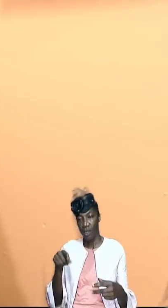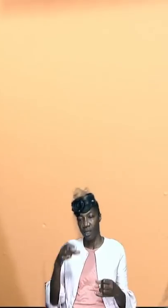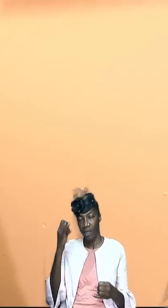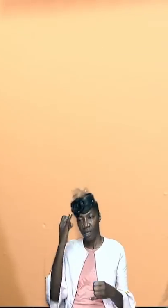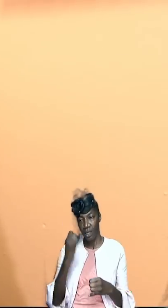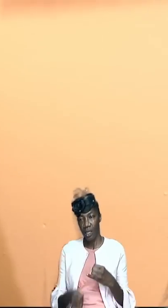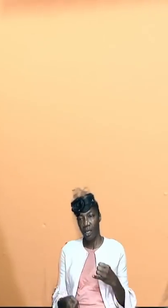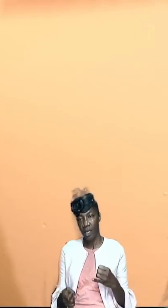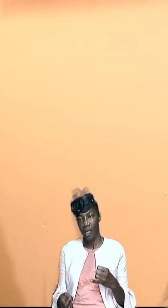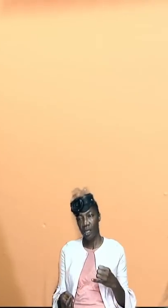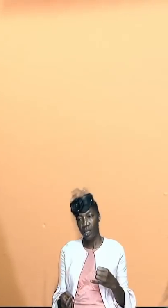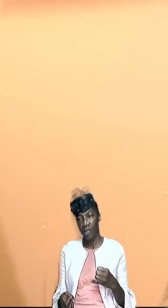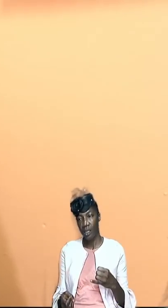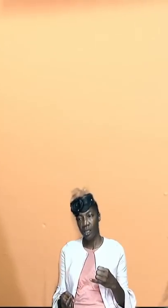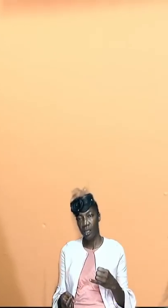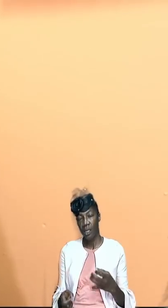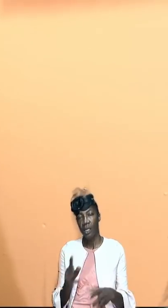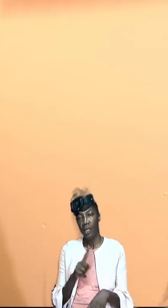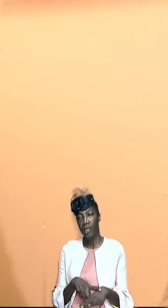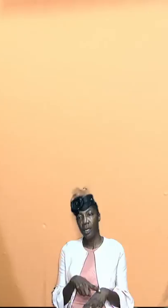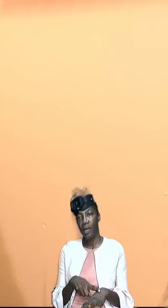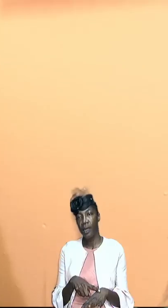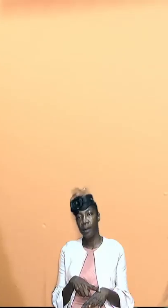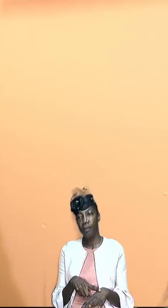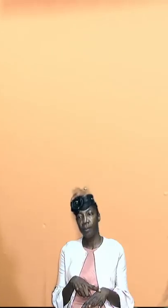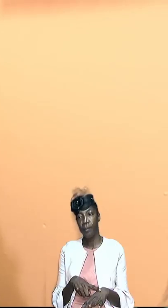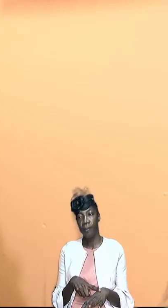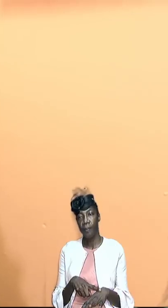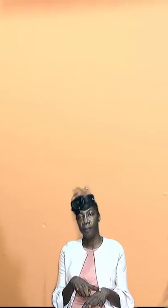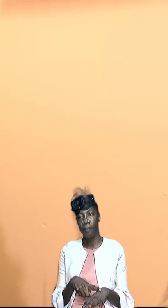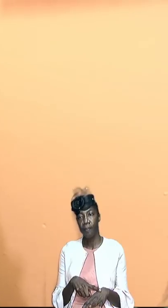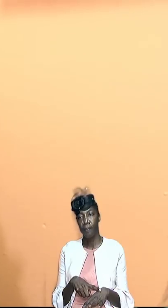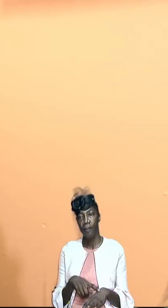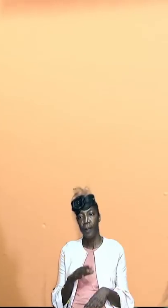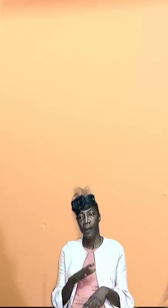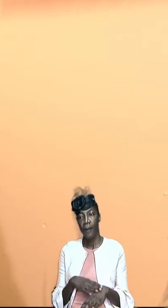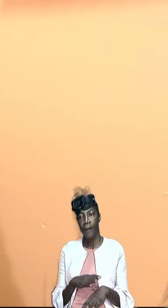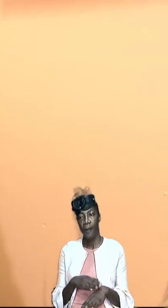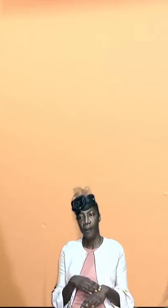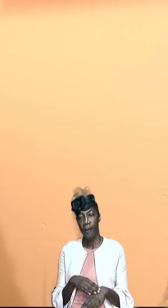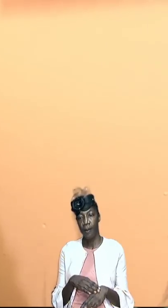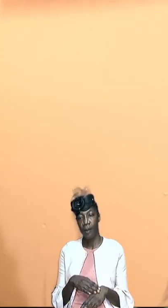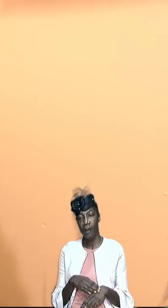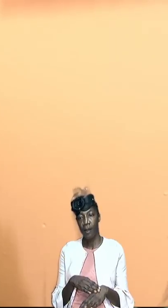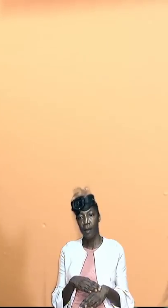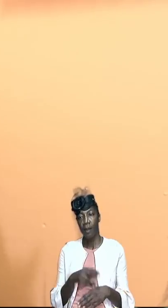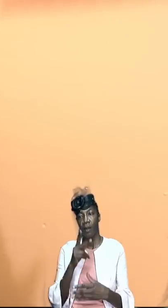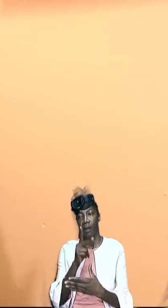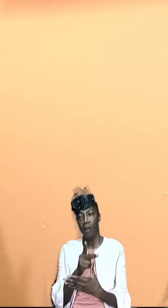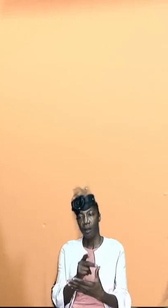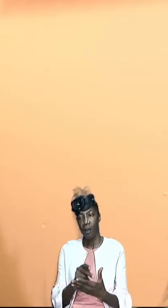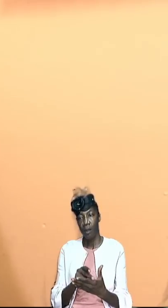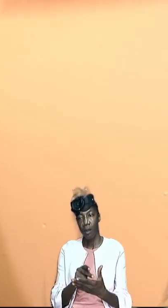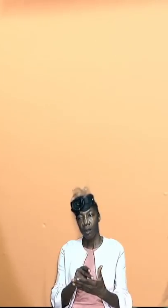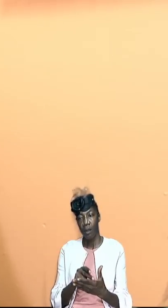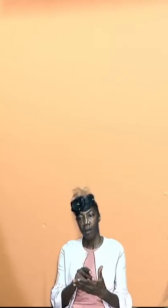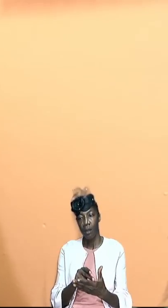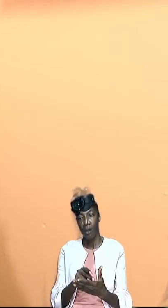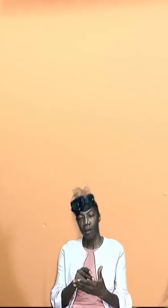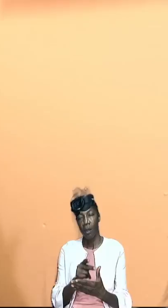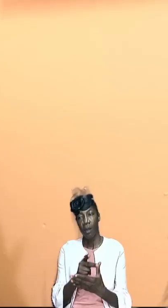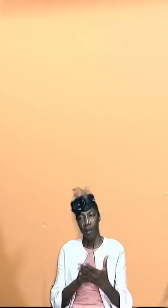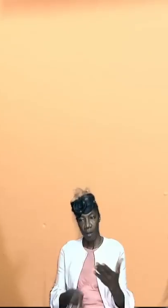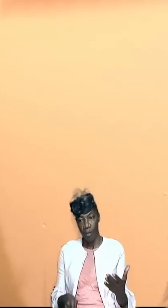last period been on the section dealing with